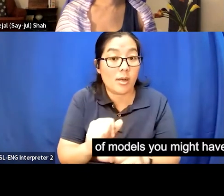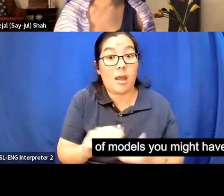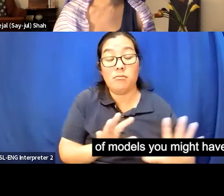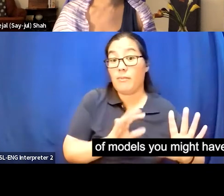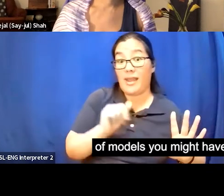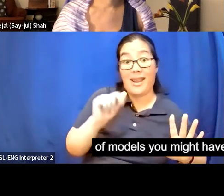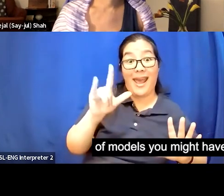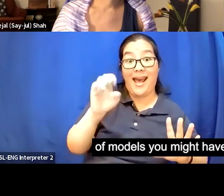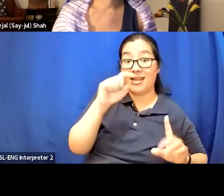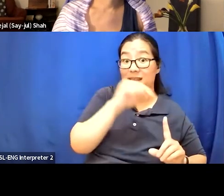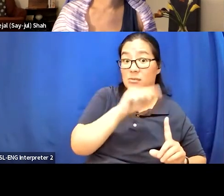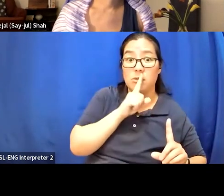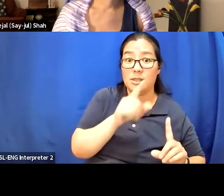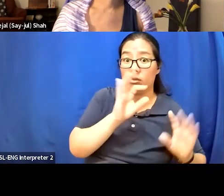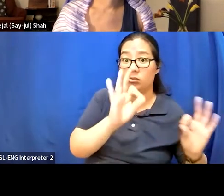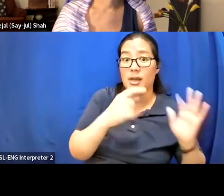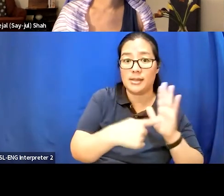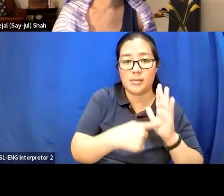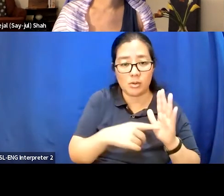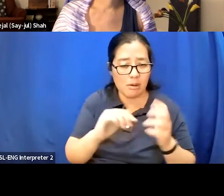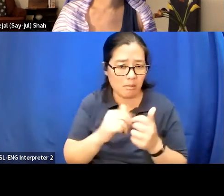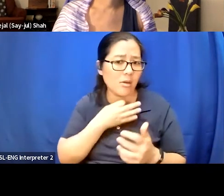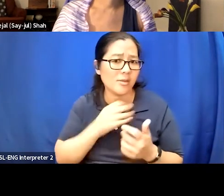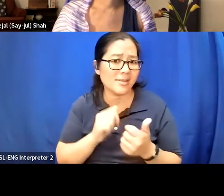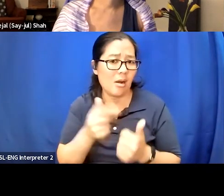each produced yourself.